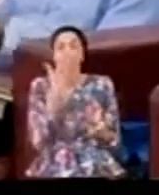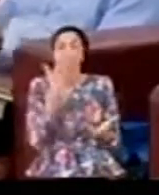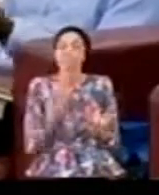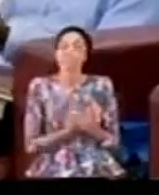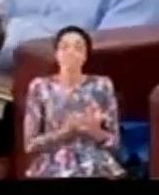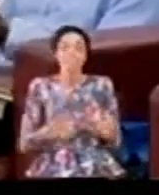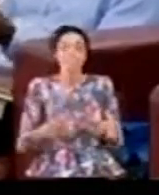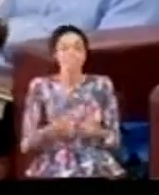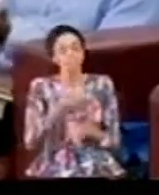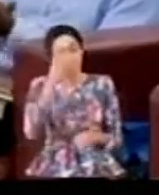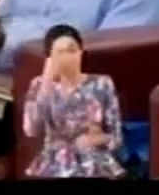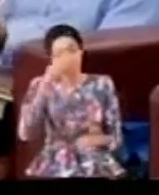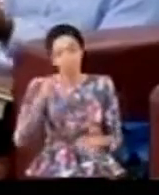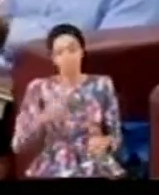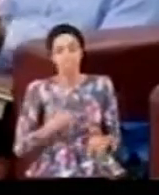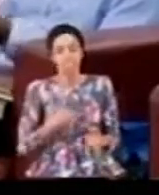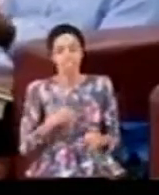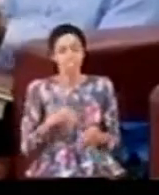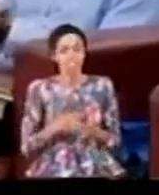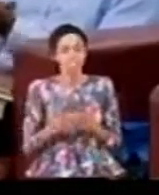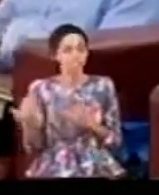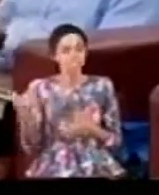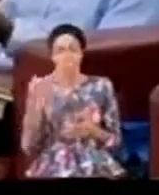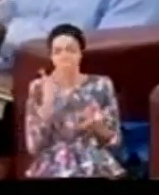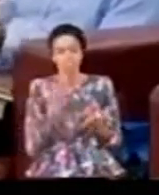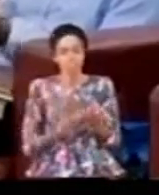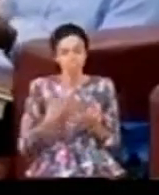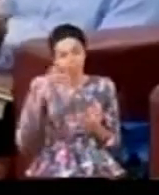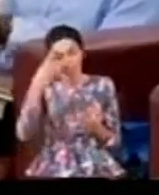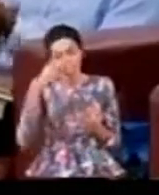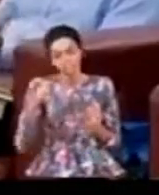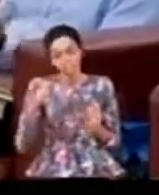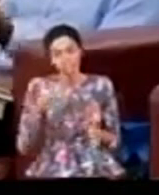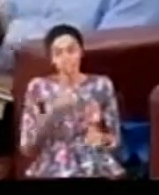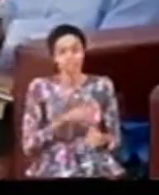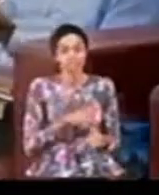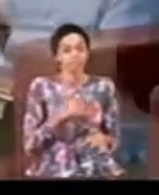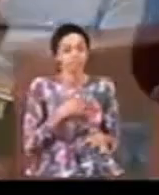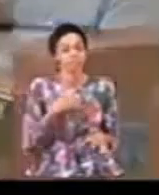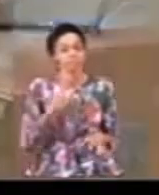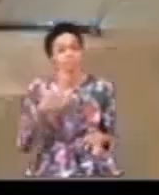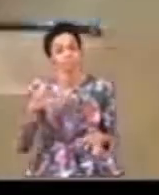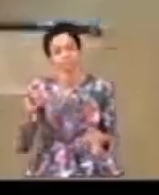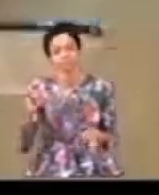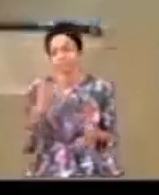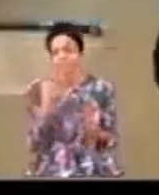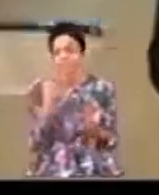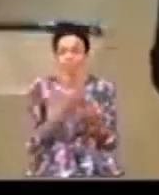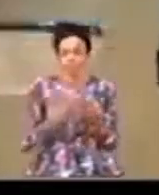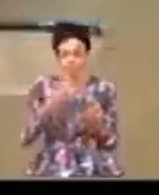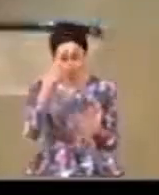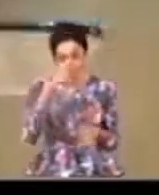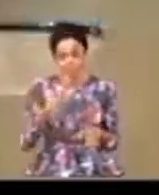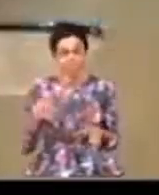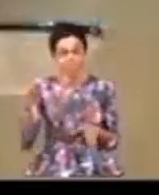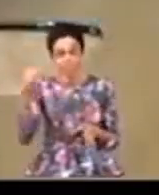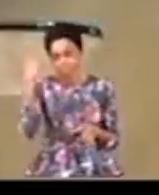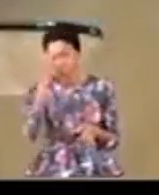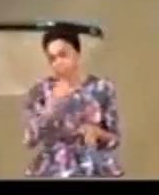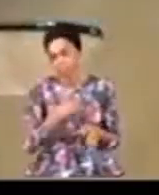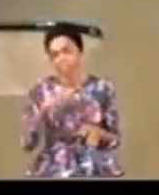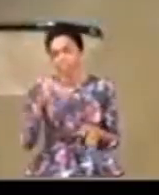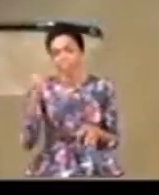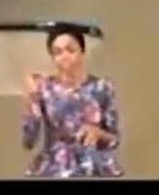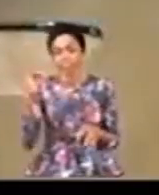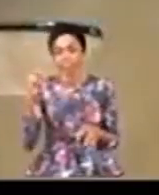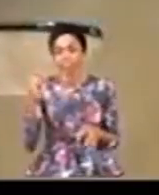Lord. It's good enough for me. It was good for Paul and Silas. It was good for Mary and Martha.